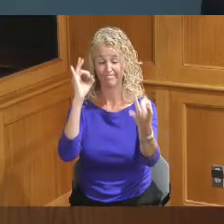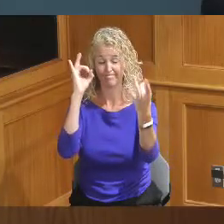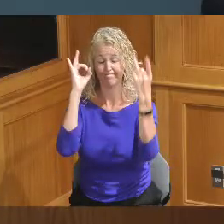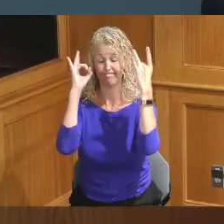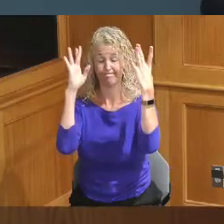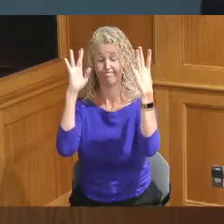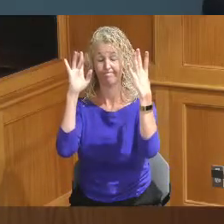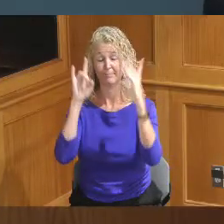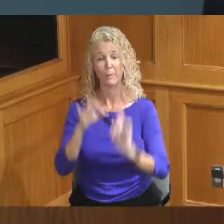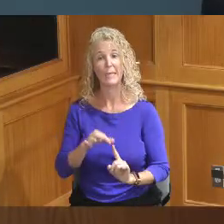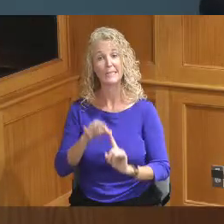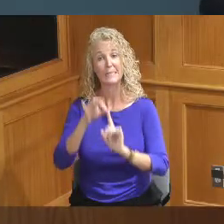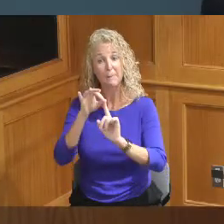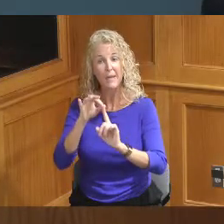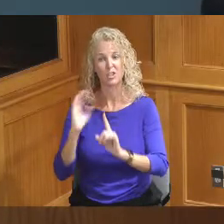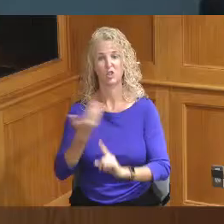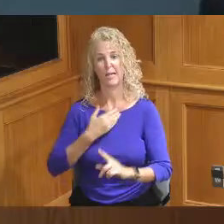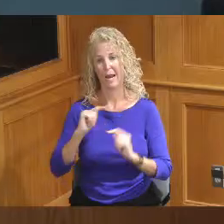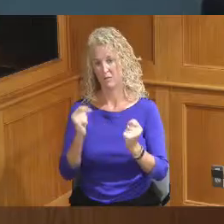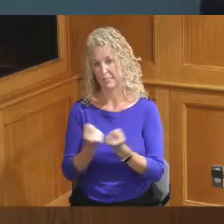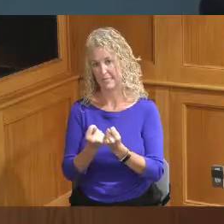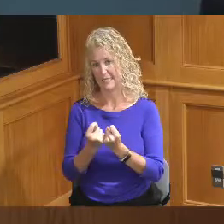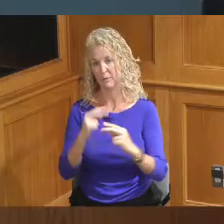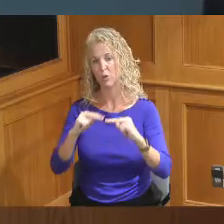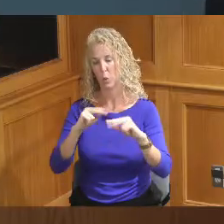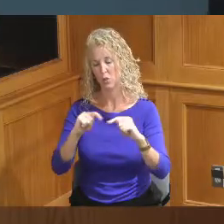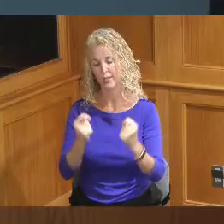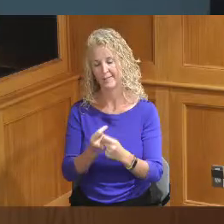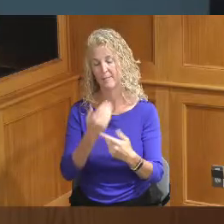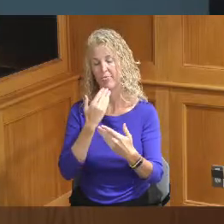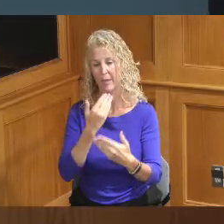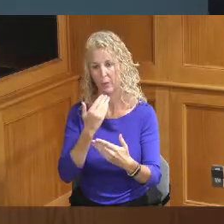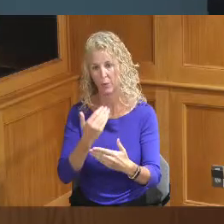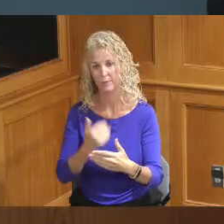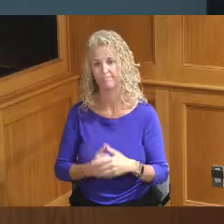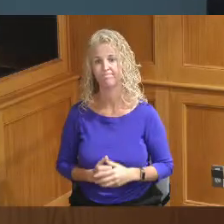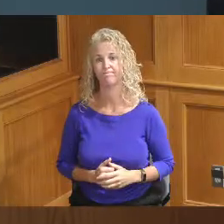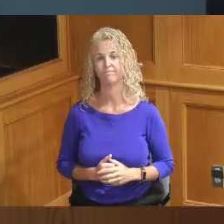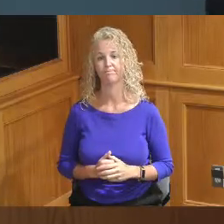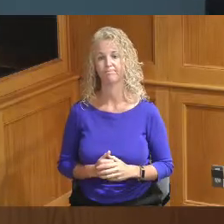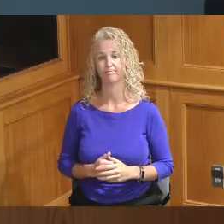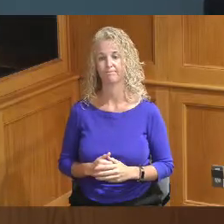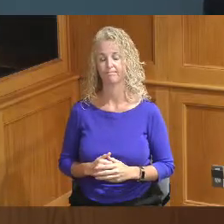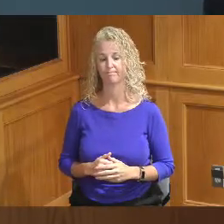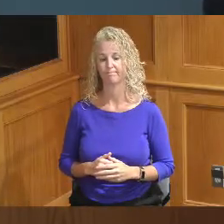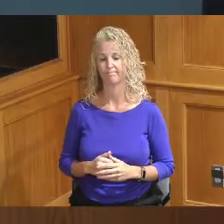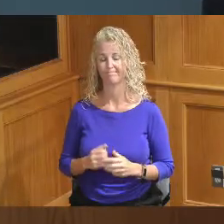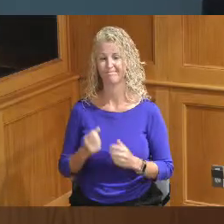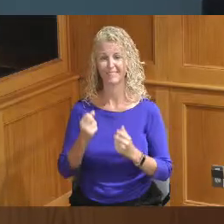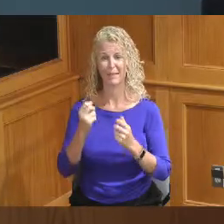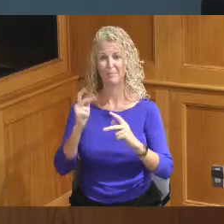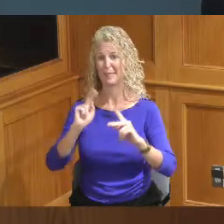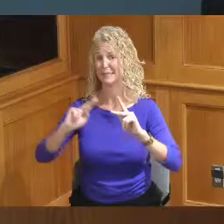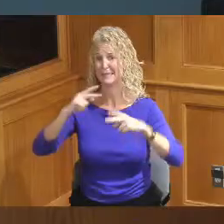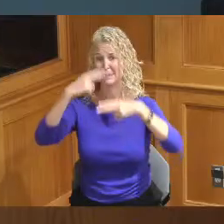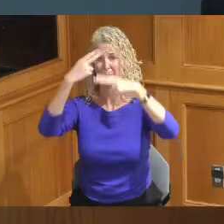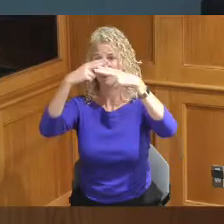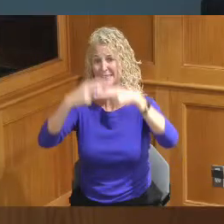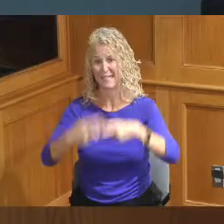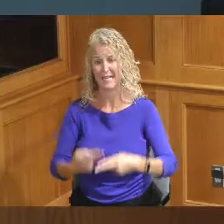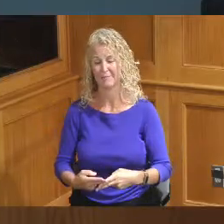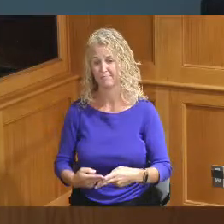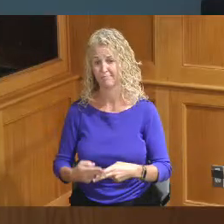but particularly for the team that's doing the actual negotiating. So the team, there are many people that have been involved, but